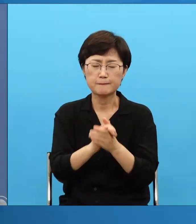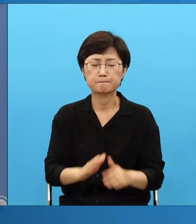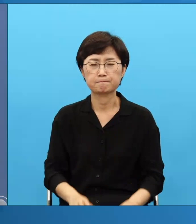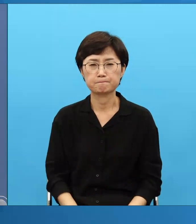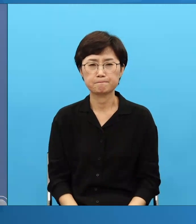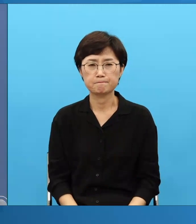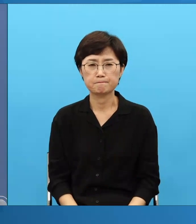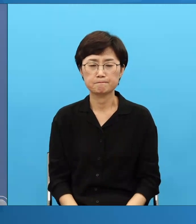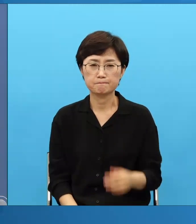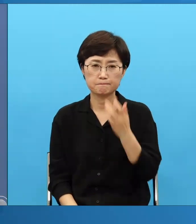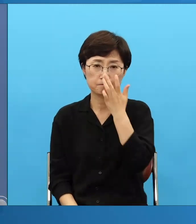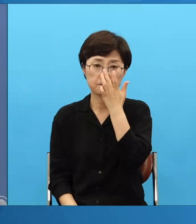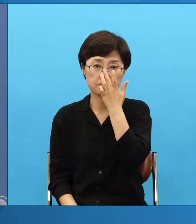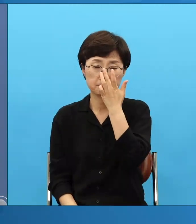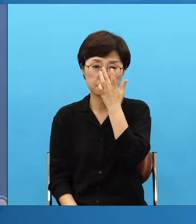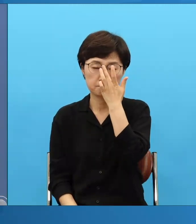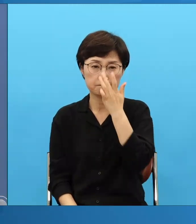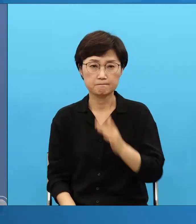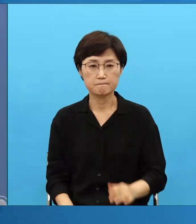pray. Amen.